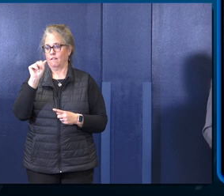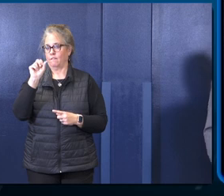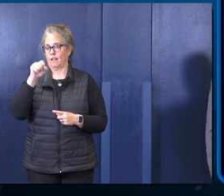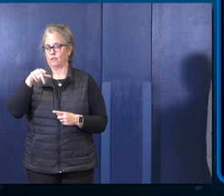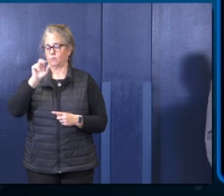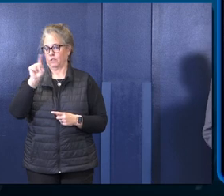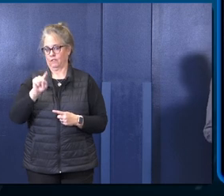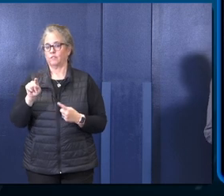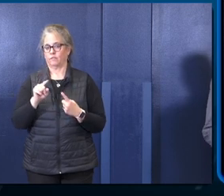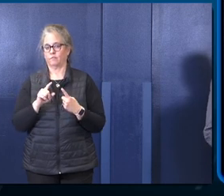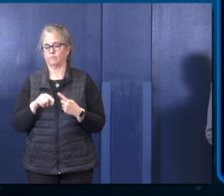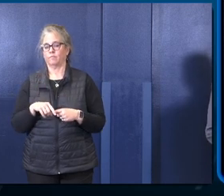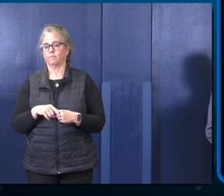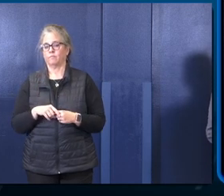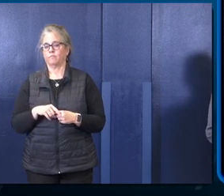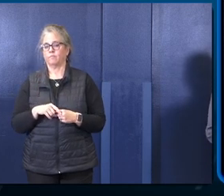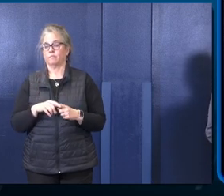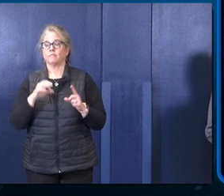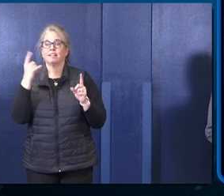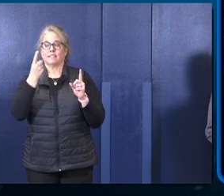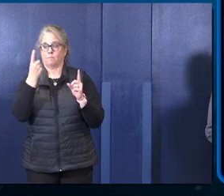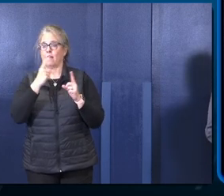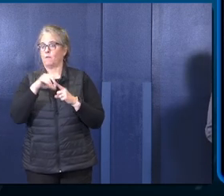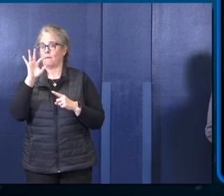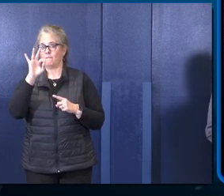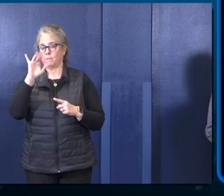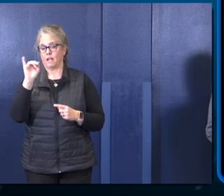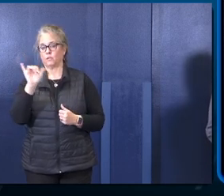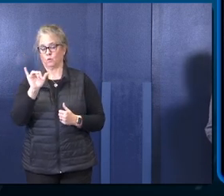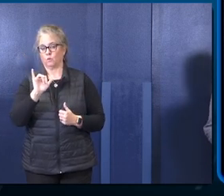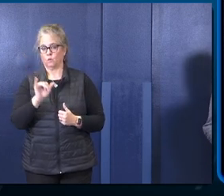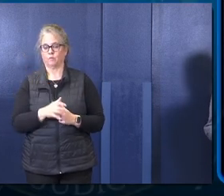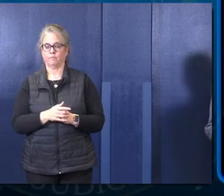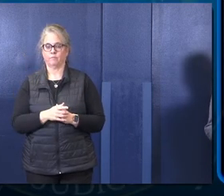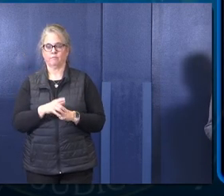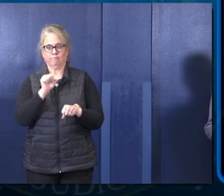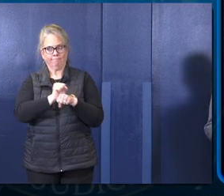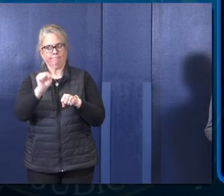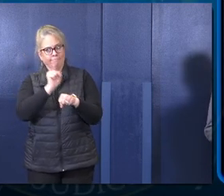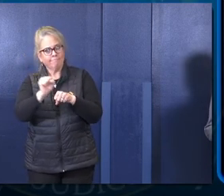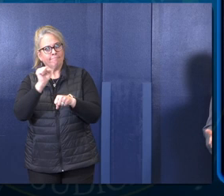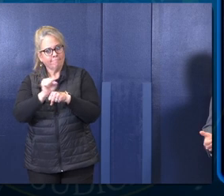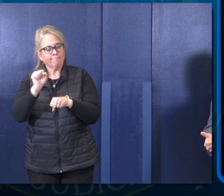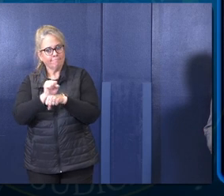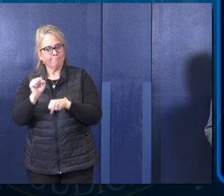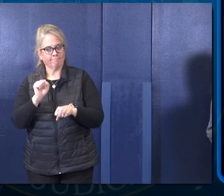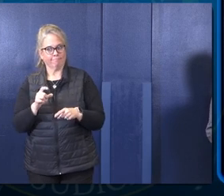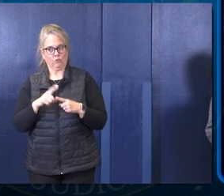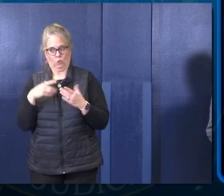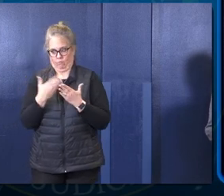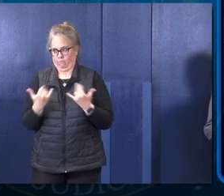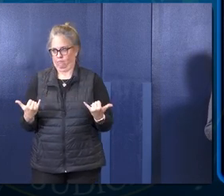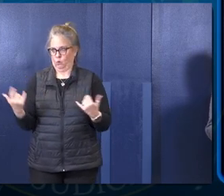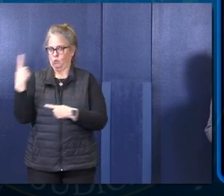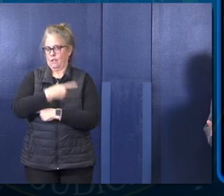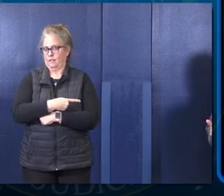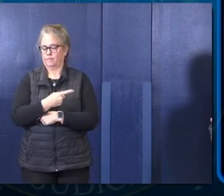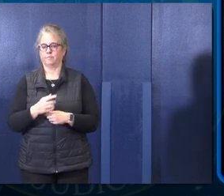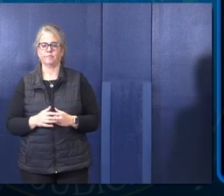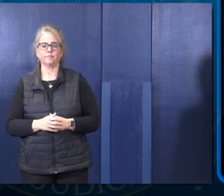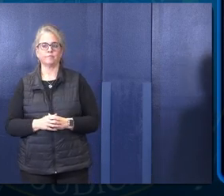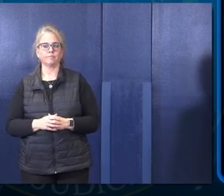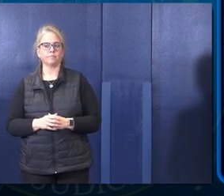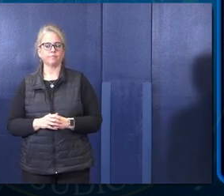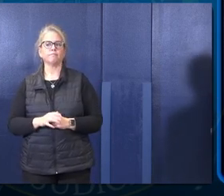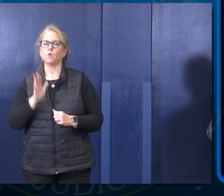those agencies have worked tirelessly to get us to this point today and will continue to work tirelessly as this case progresses. It is very